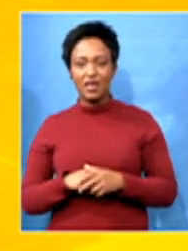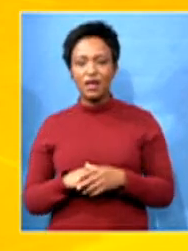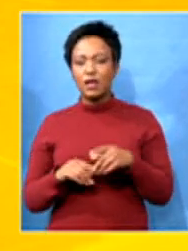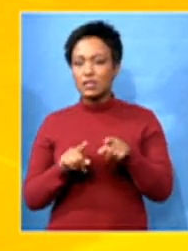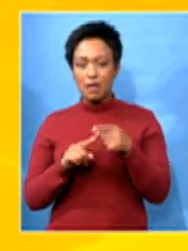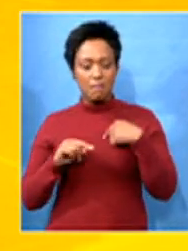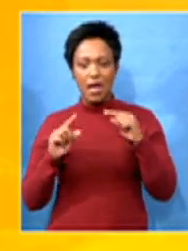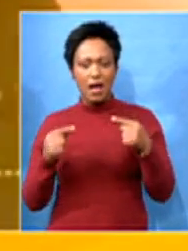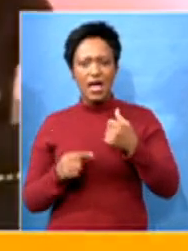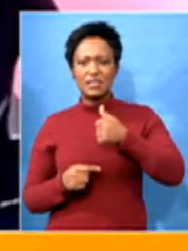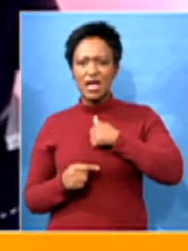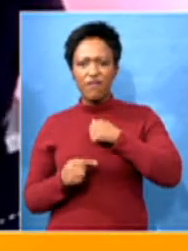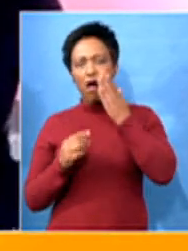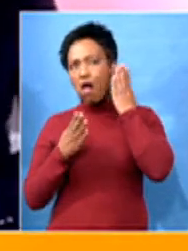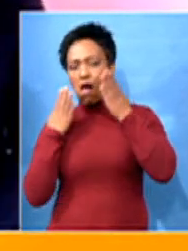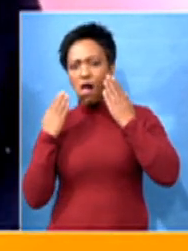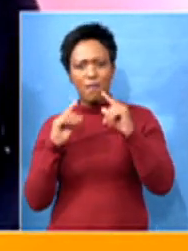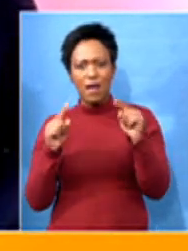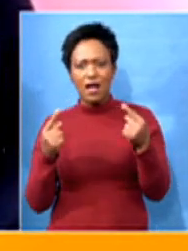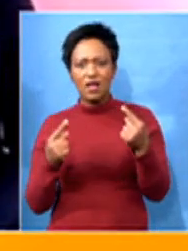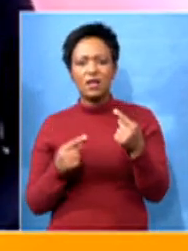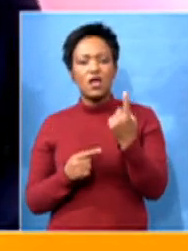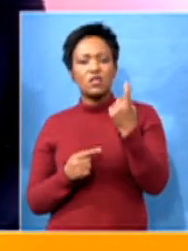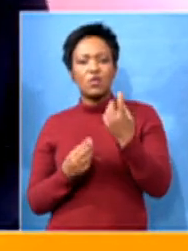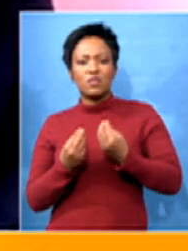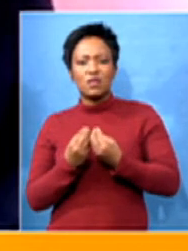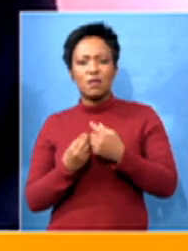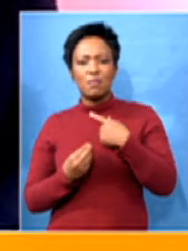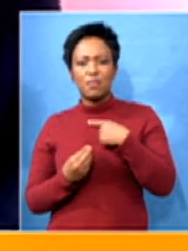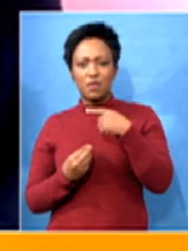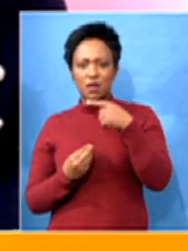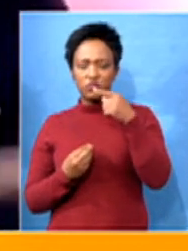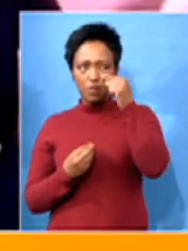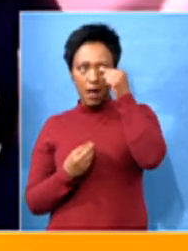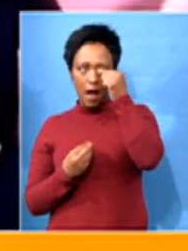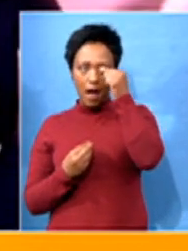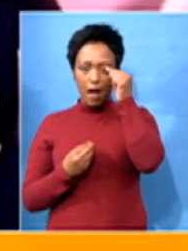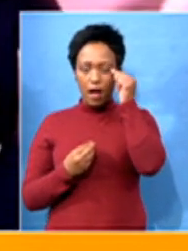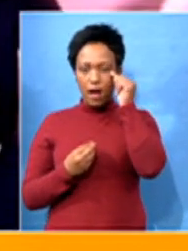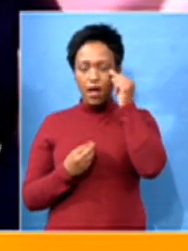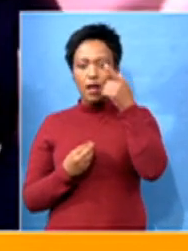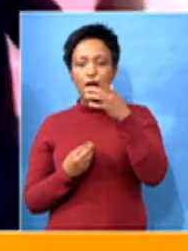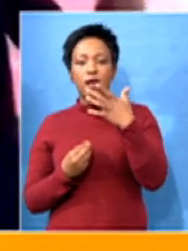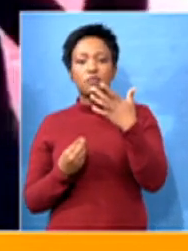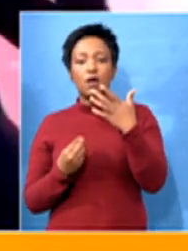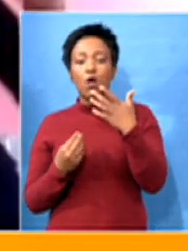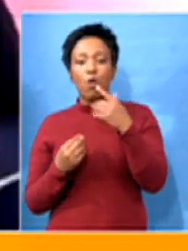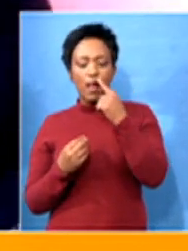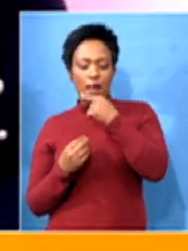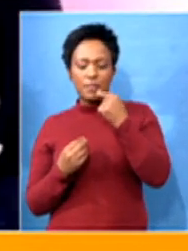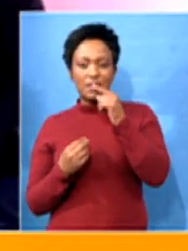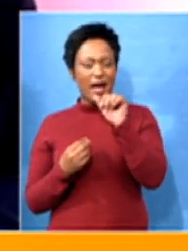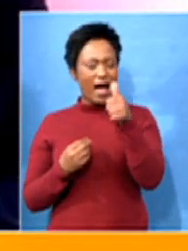can't do makeup to save my life. The only thing I can do is to put on an eyeliner and a lipstick. Beyond that, I'm